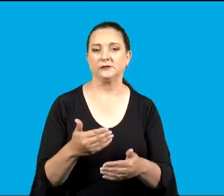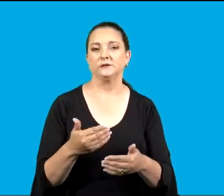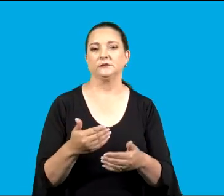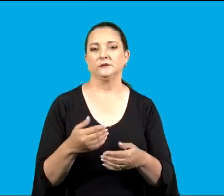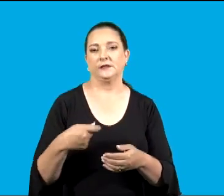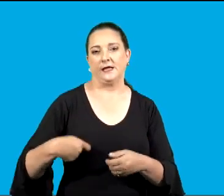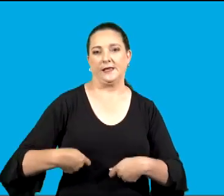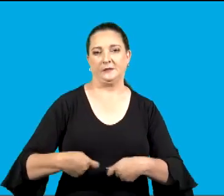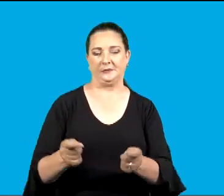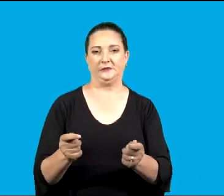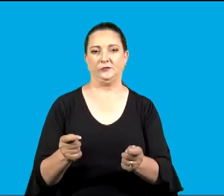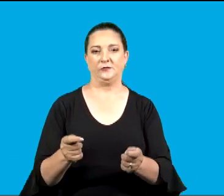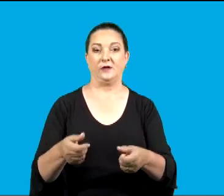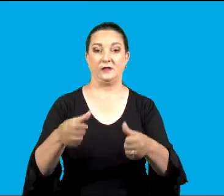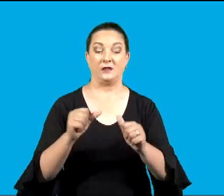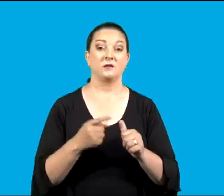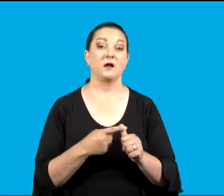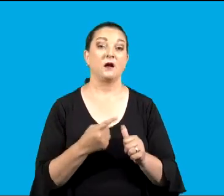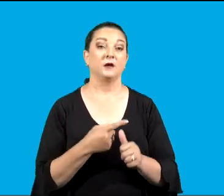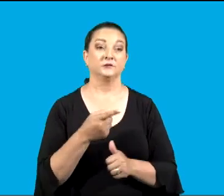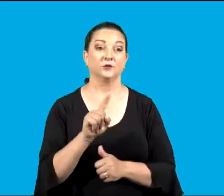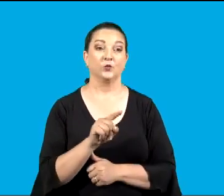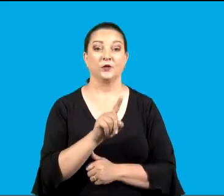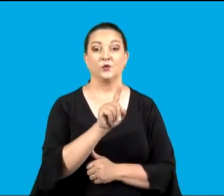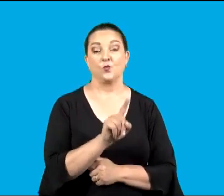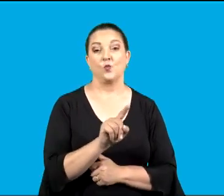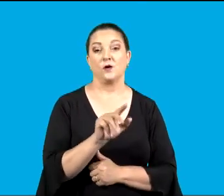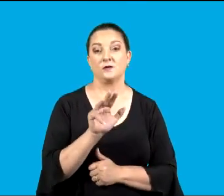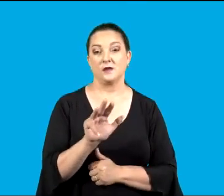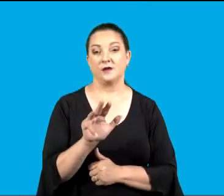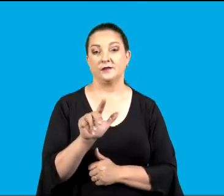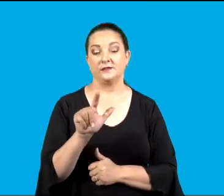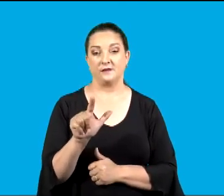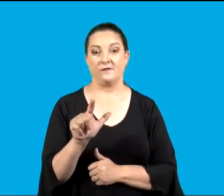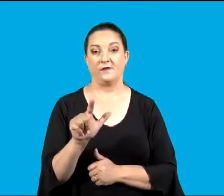with your net profit, which is going to be